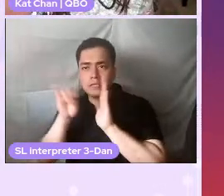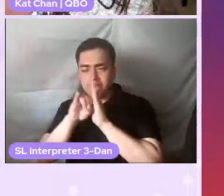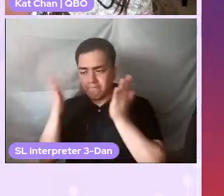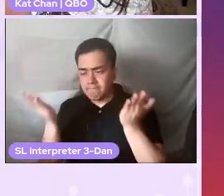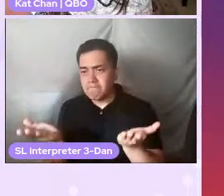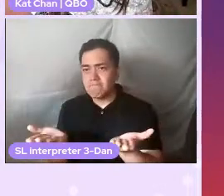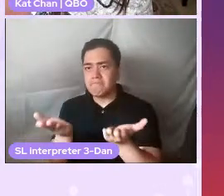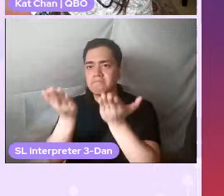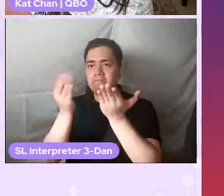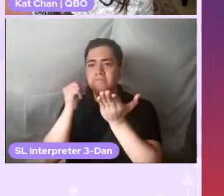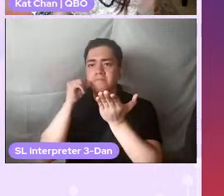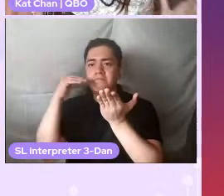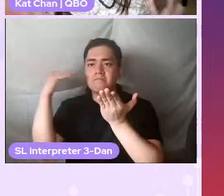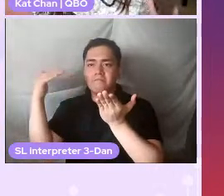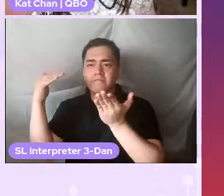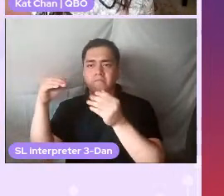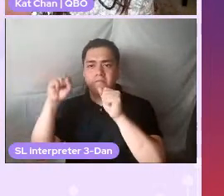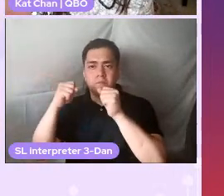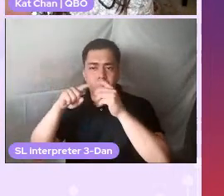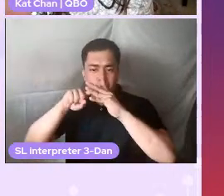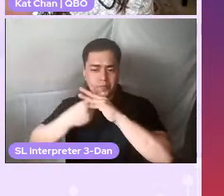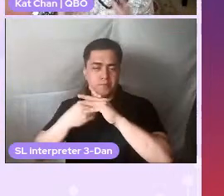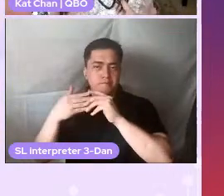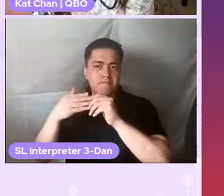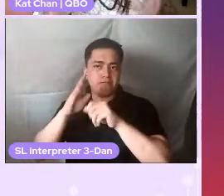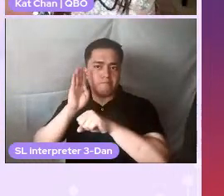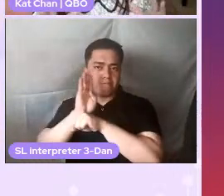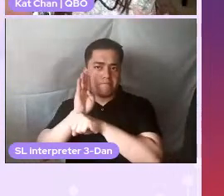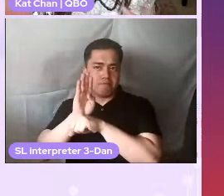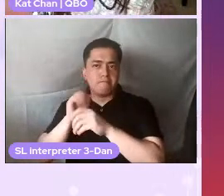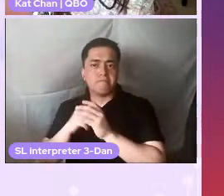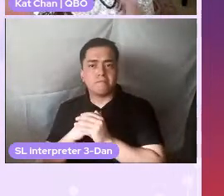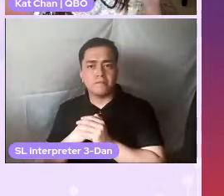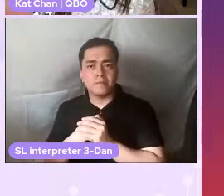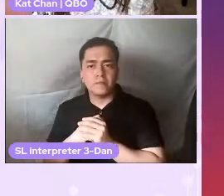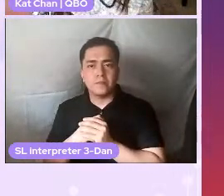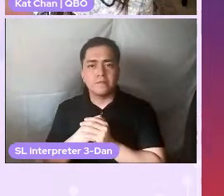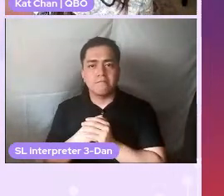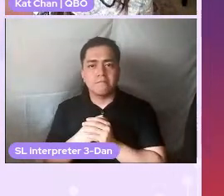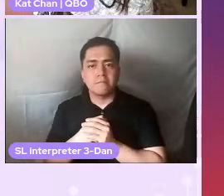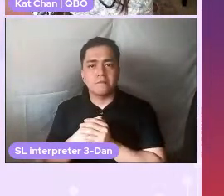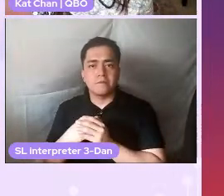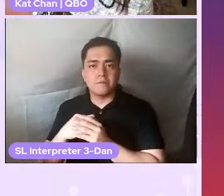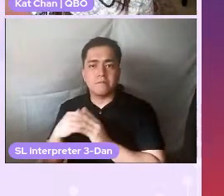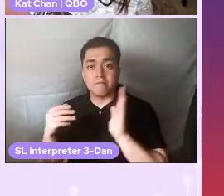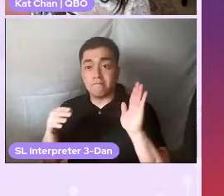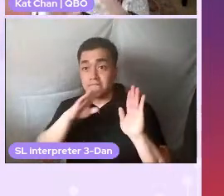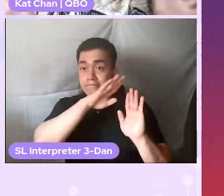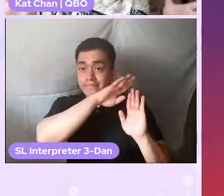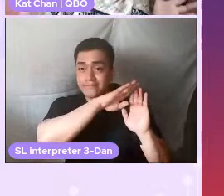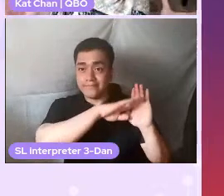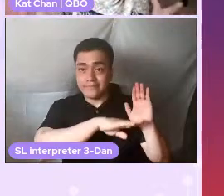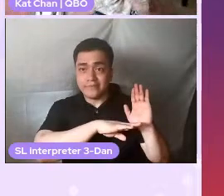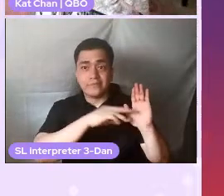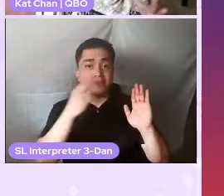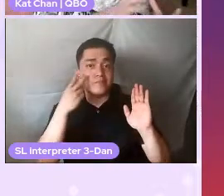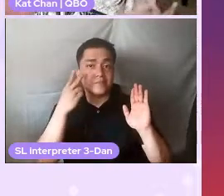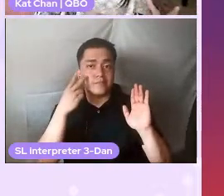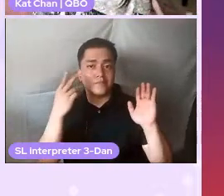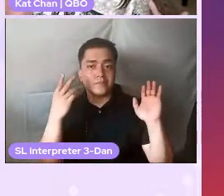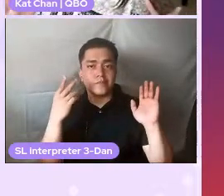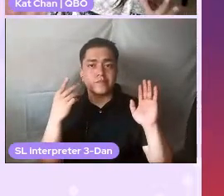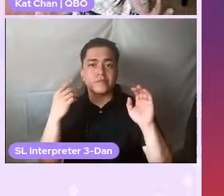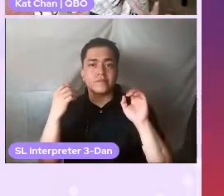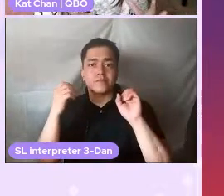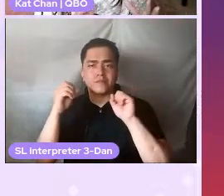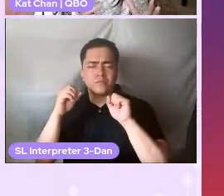building their network, having pitch competitions, no, the specific investor matching specifically for women, even ecosystem mapping, no? So we